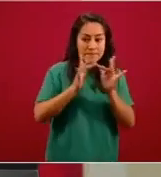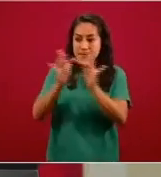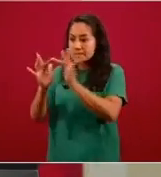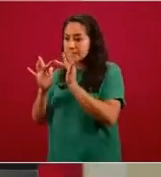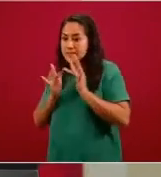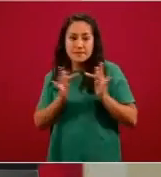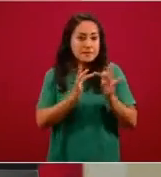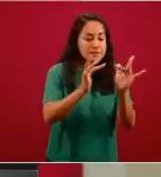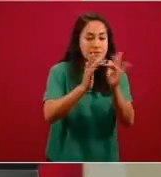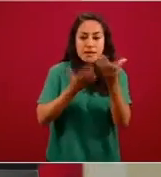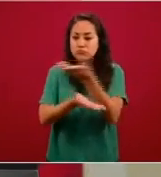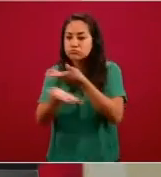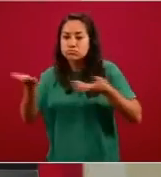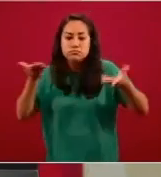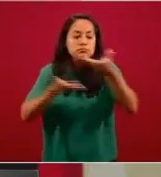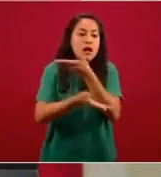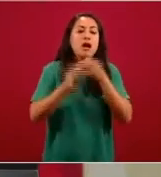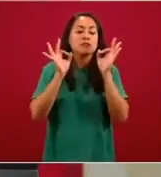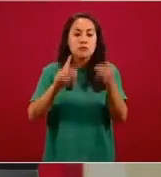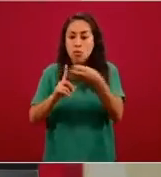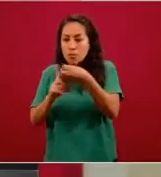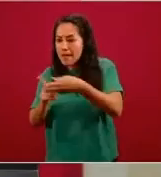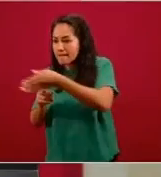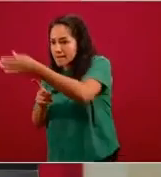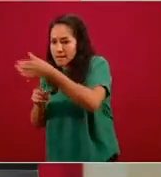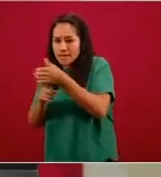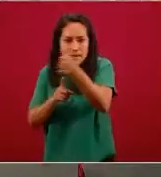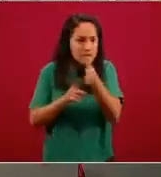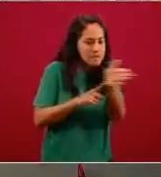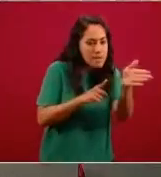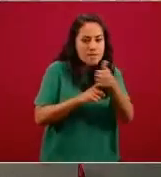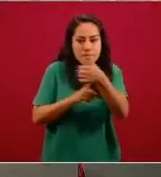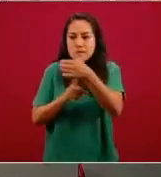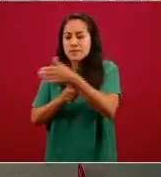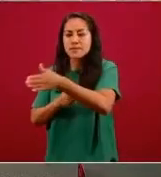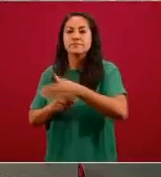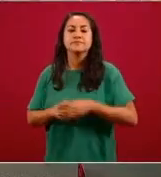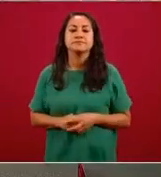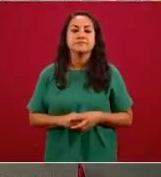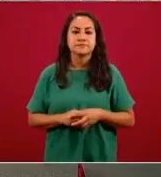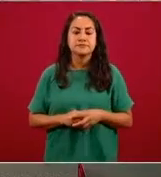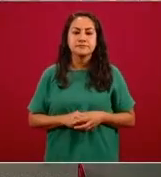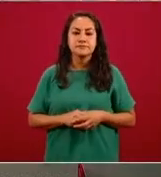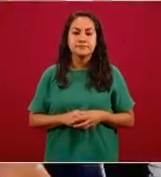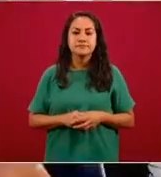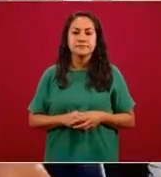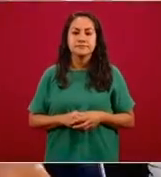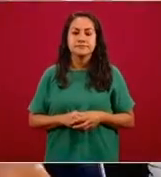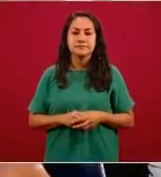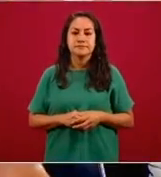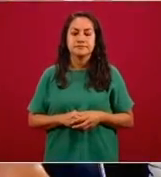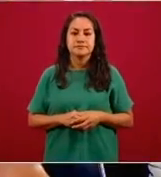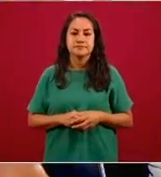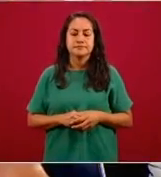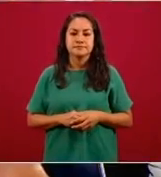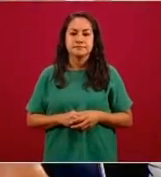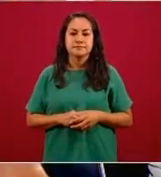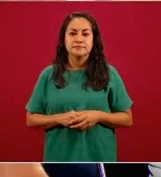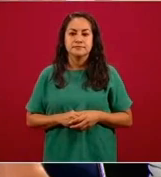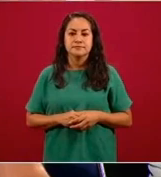going to be able to help each other and redistribute patients from one place to another.